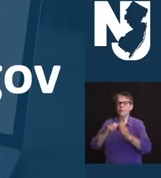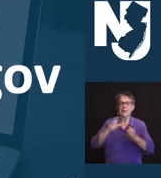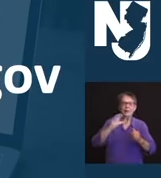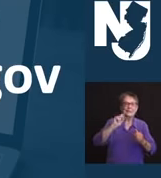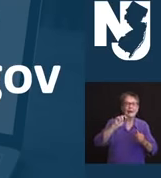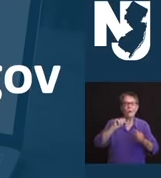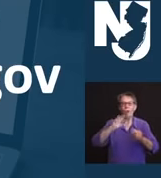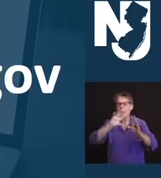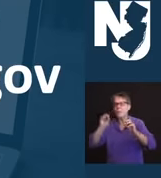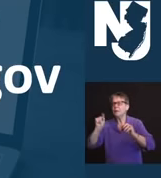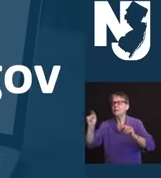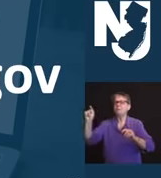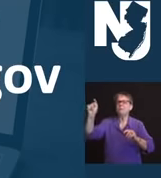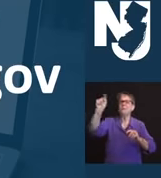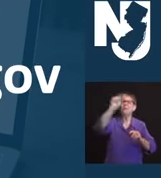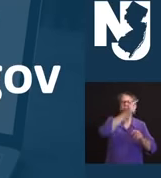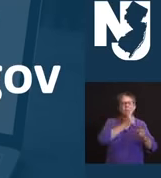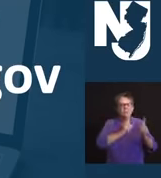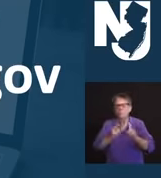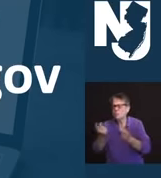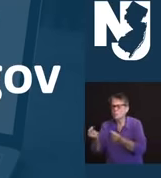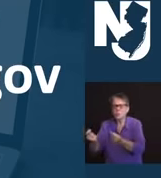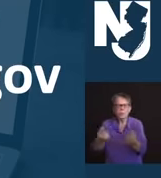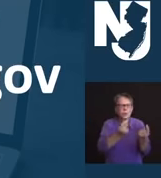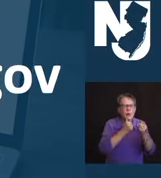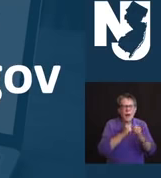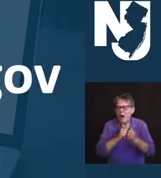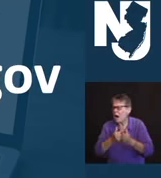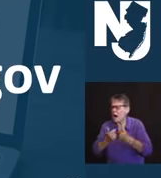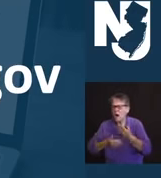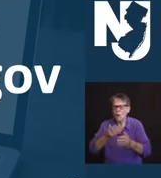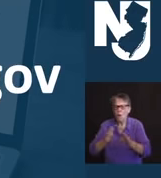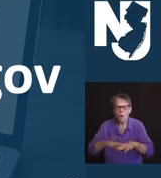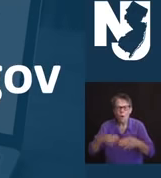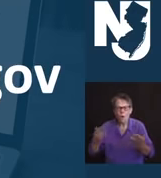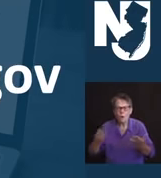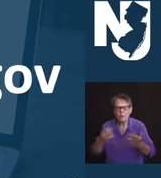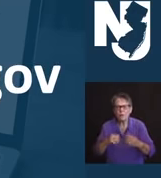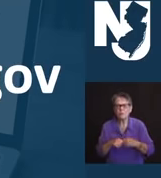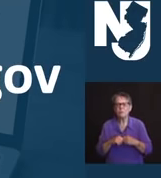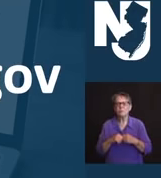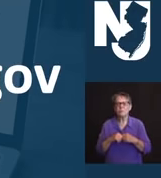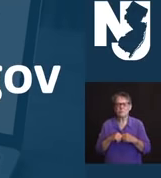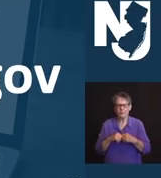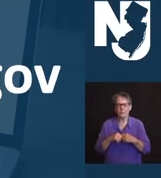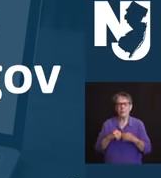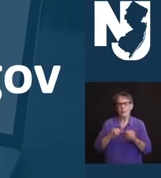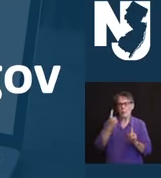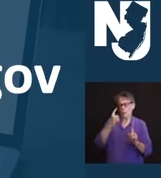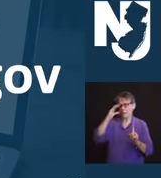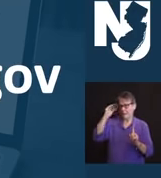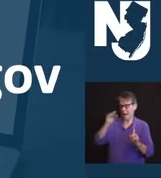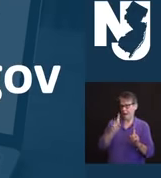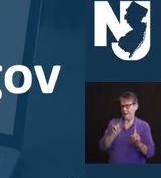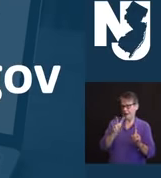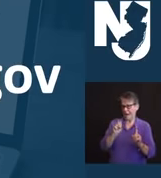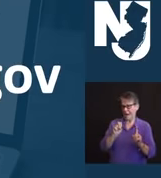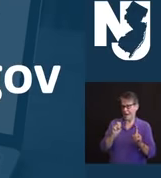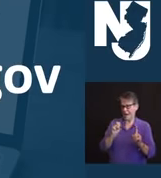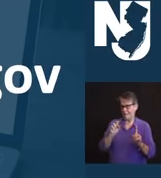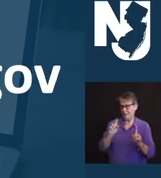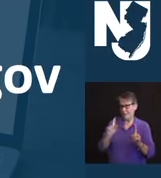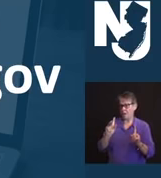to Director Dave Rebuck and the team at the Division of Gaming Enforcement for their tremendous work alongside our casino and labor